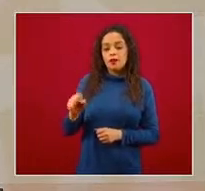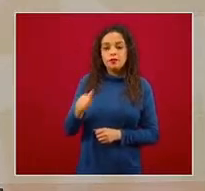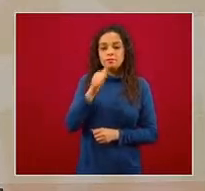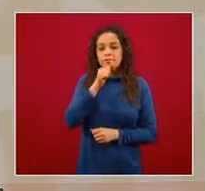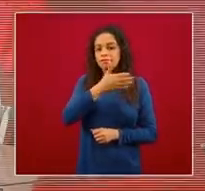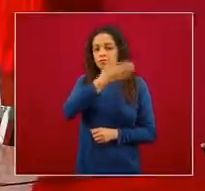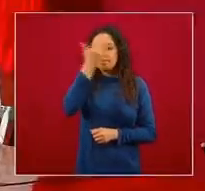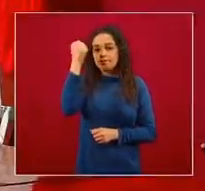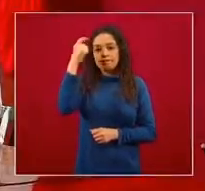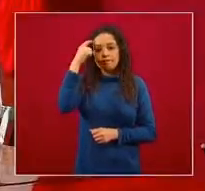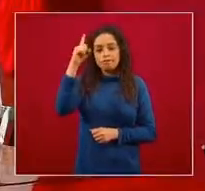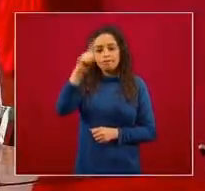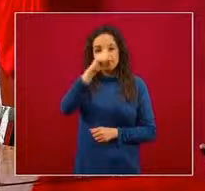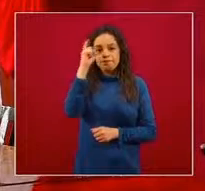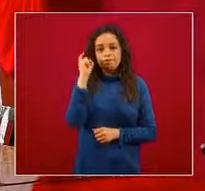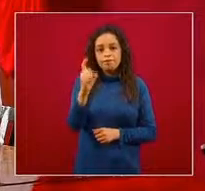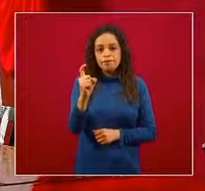because